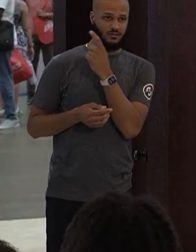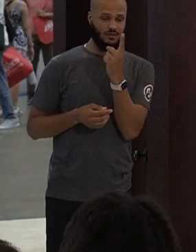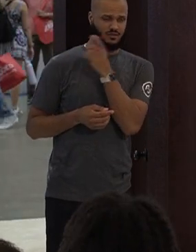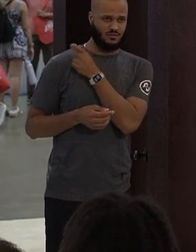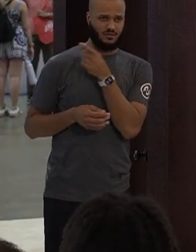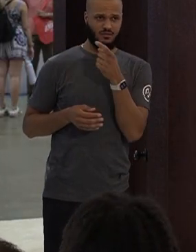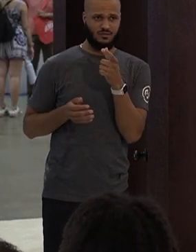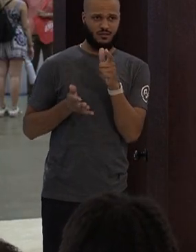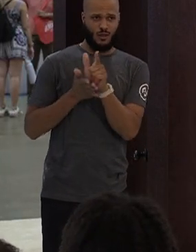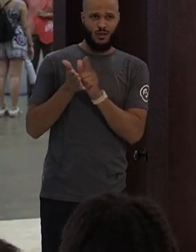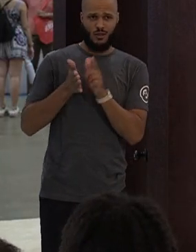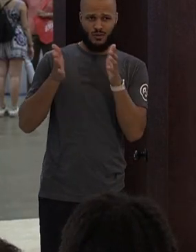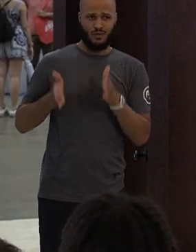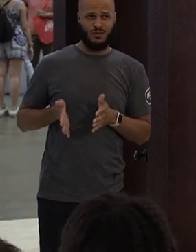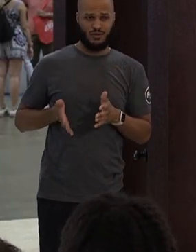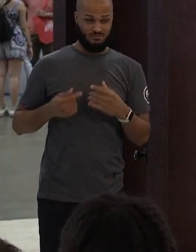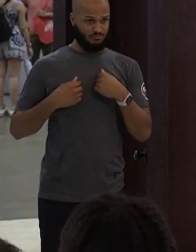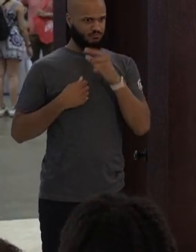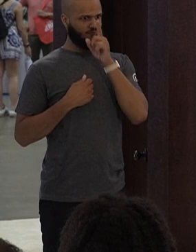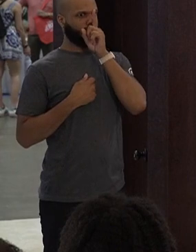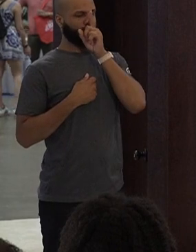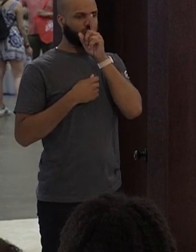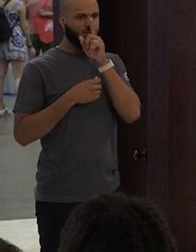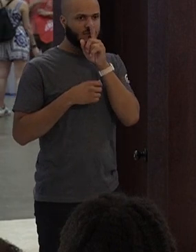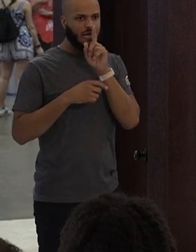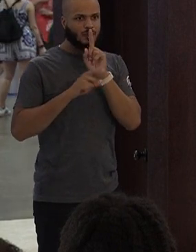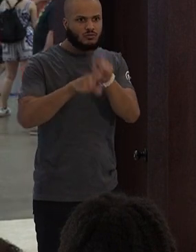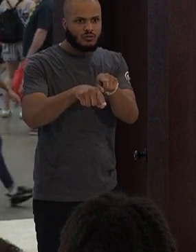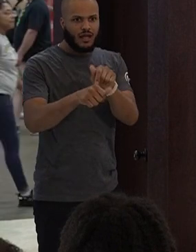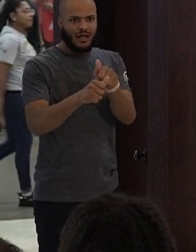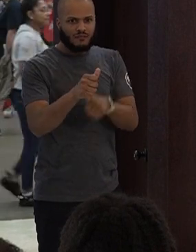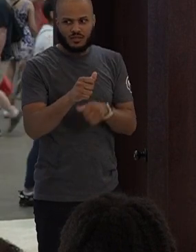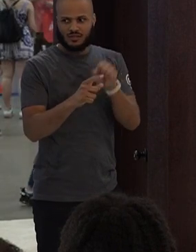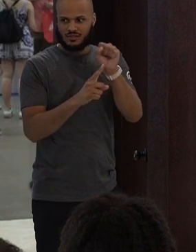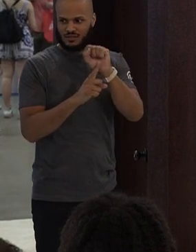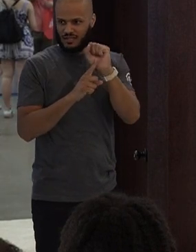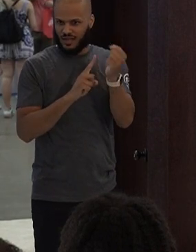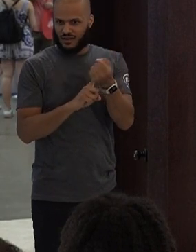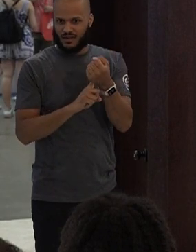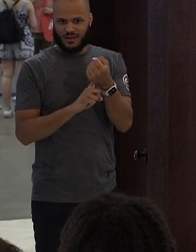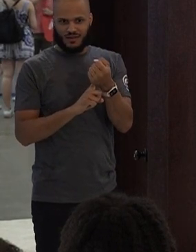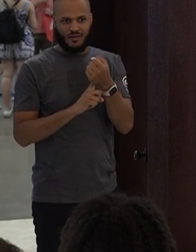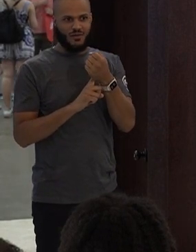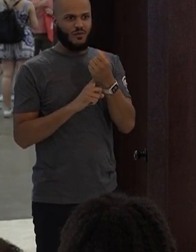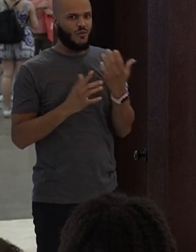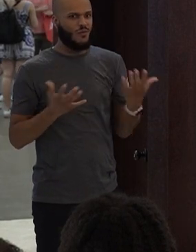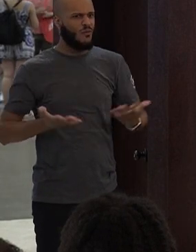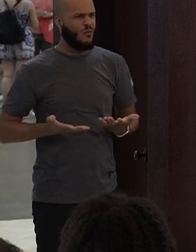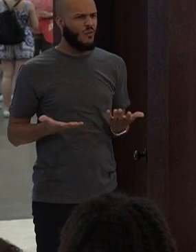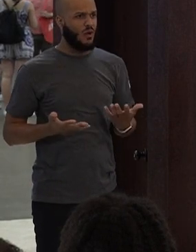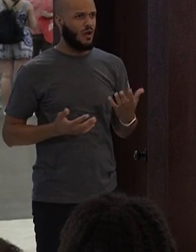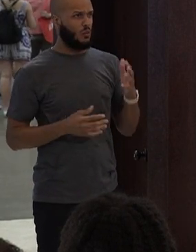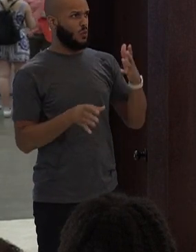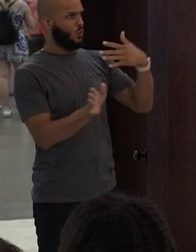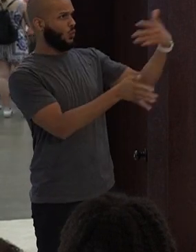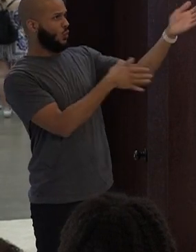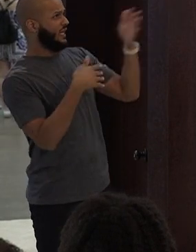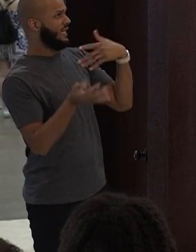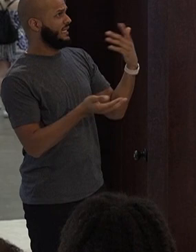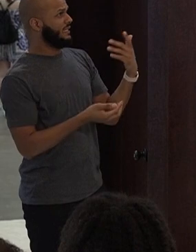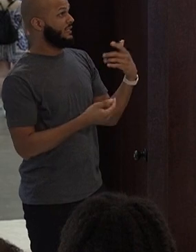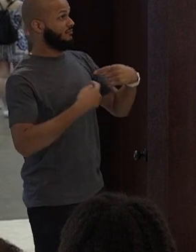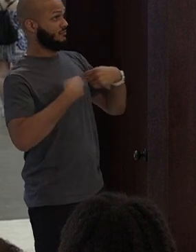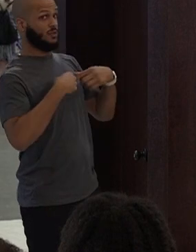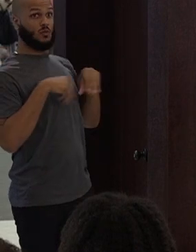you know, I can't precisely answer every scenario of, you know, what effect the wind might have. But, you